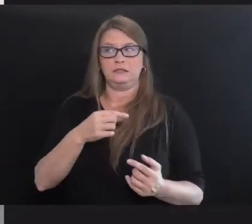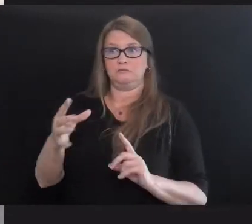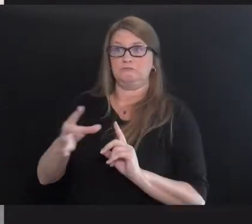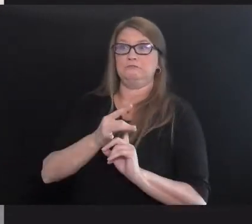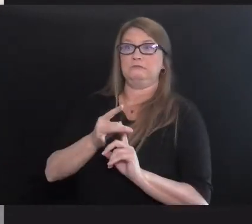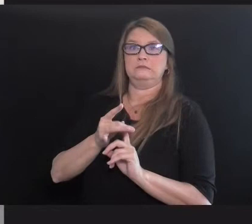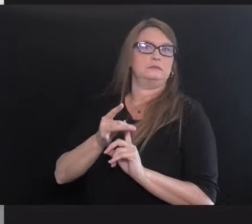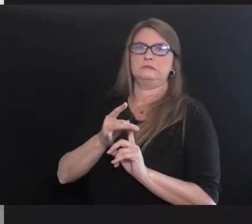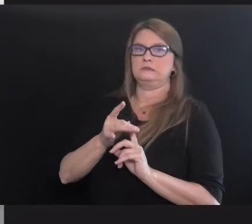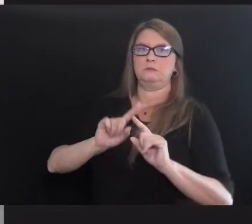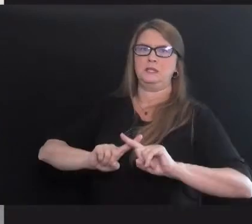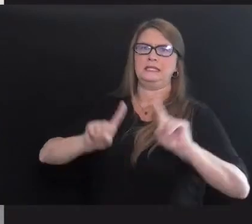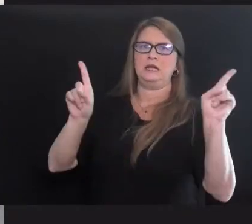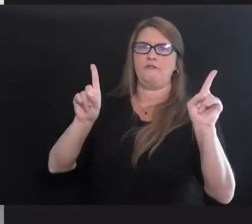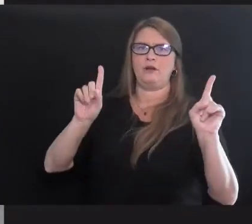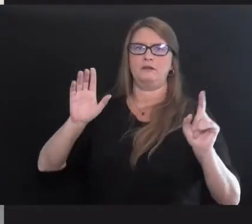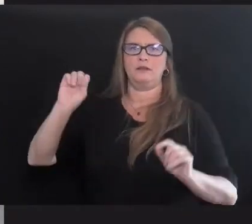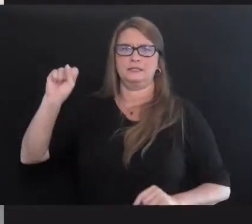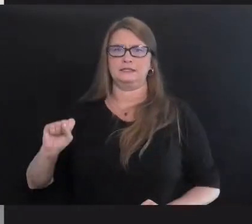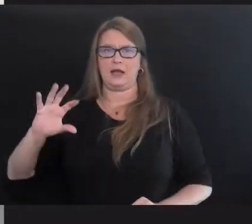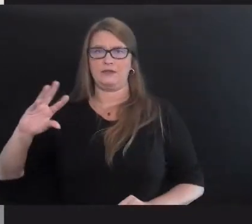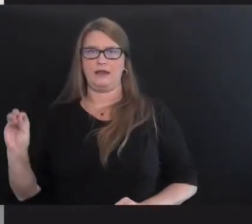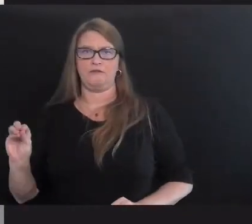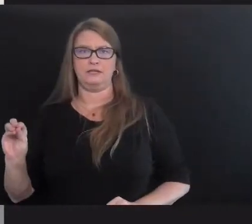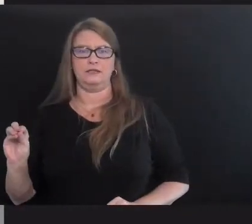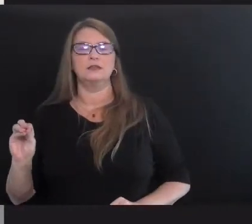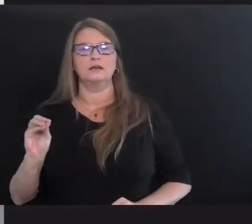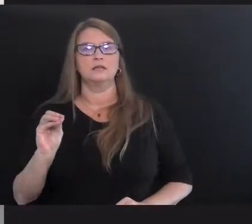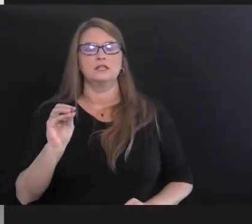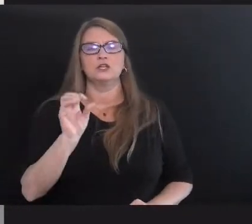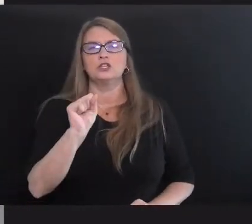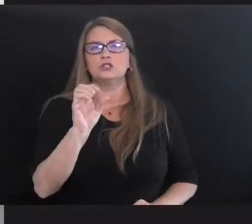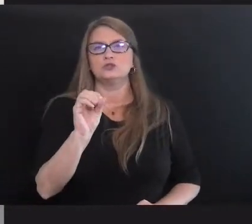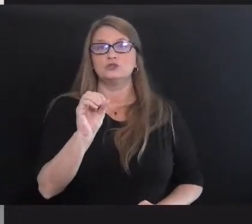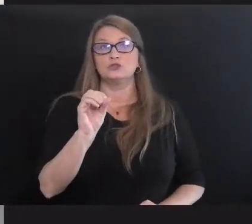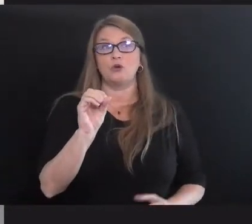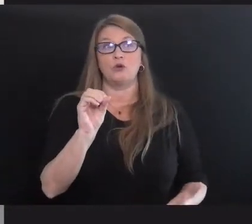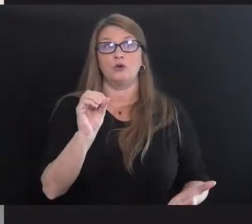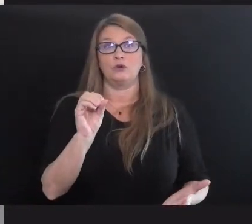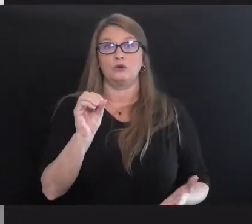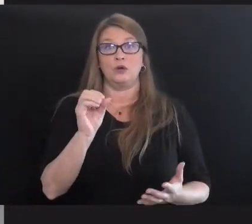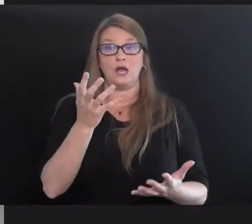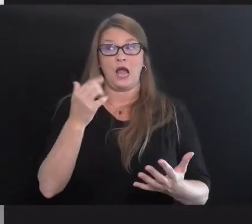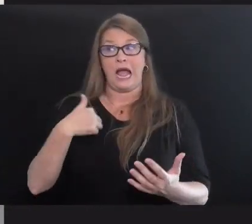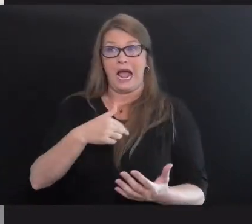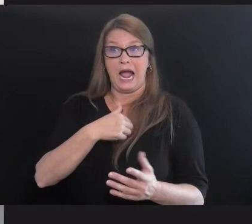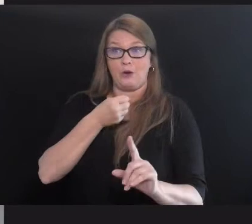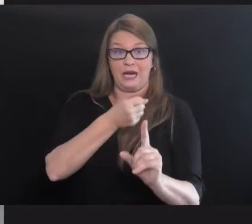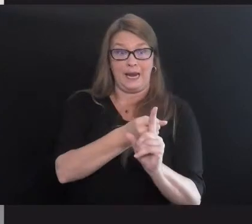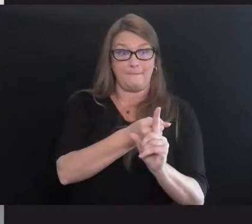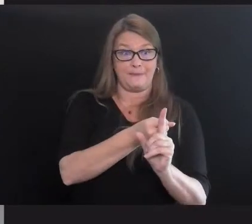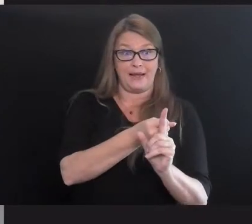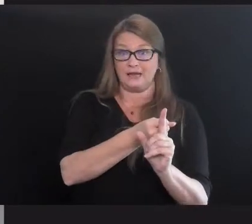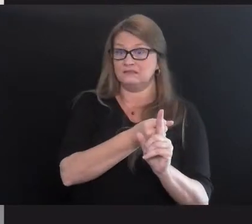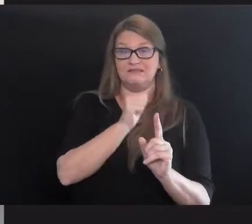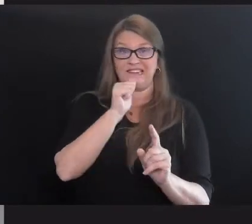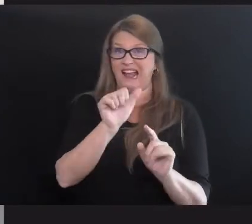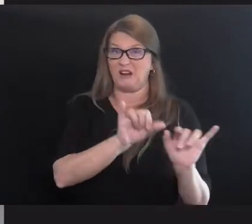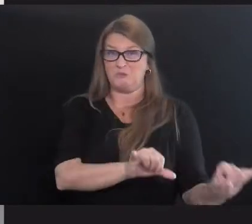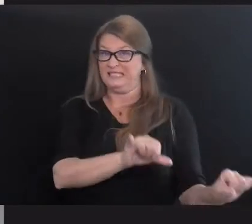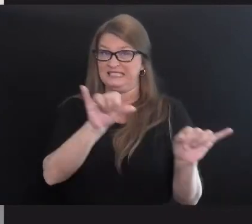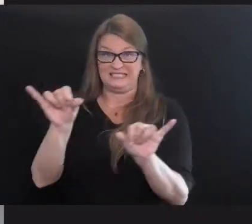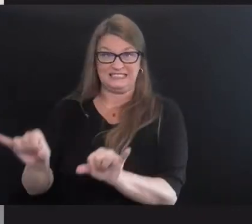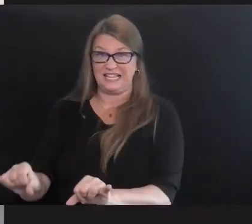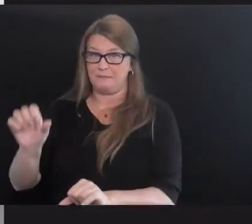what's happening overseas. So while the virus itself may not be having the same impact in South Africa that it will be